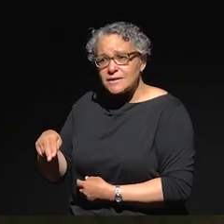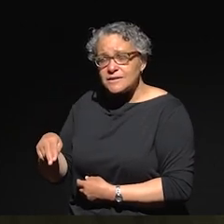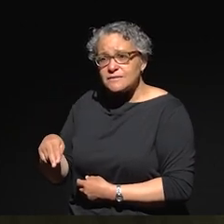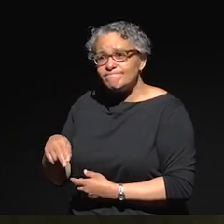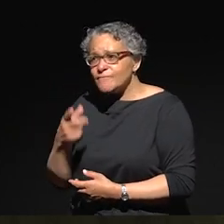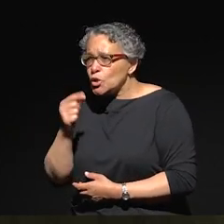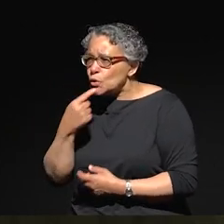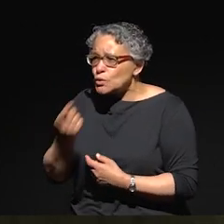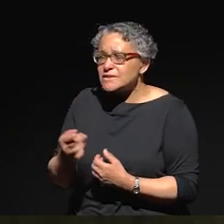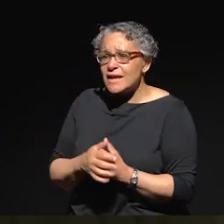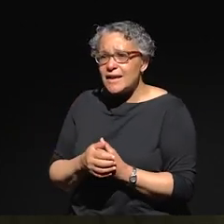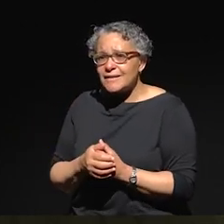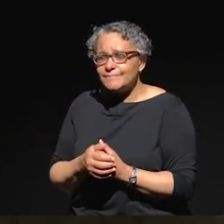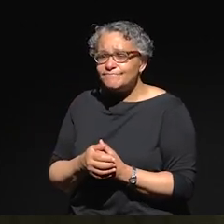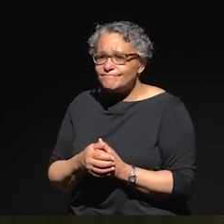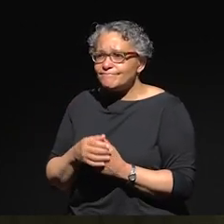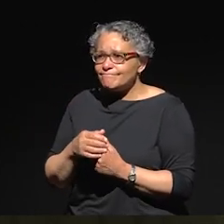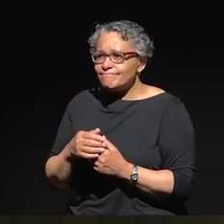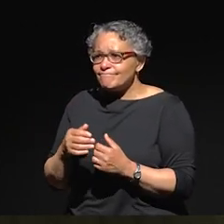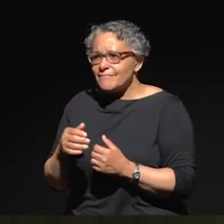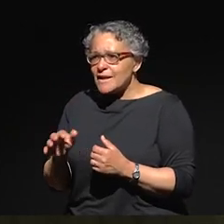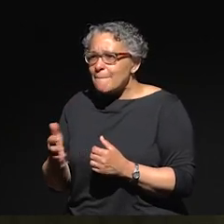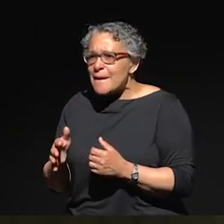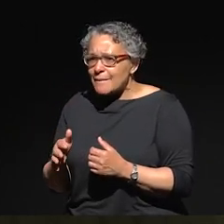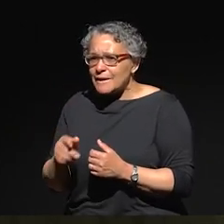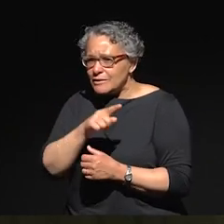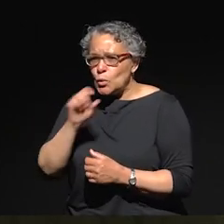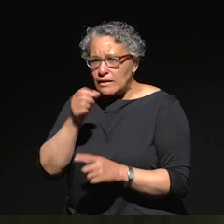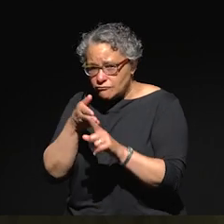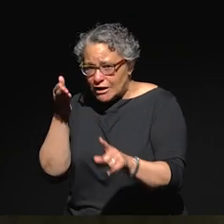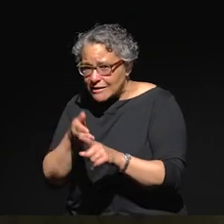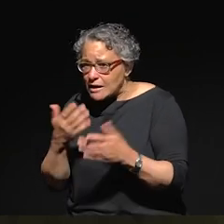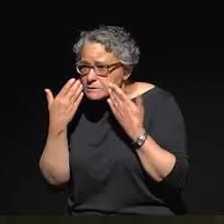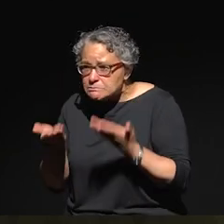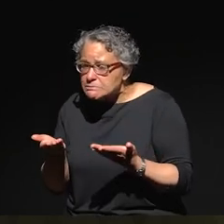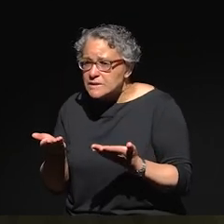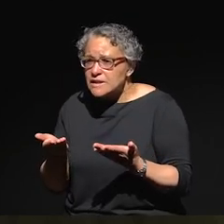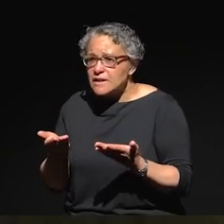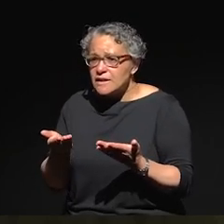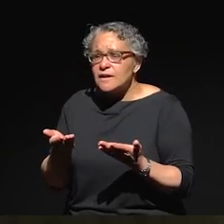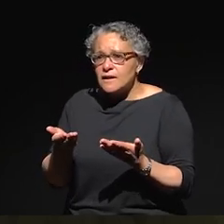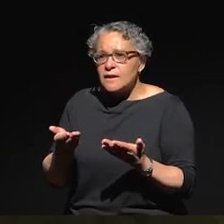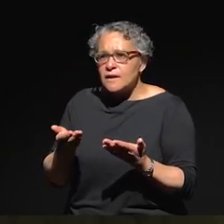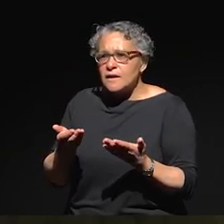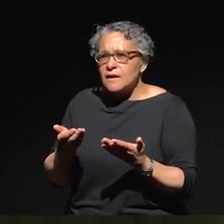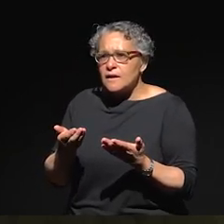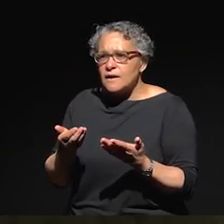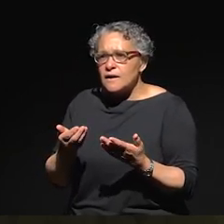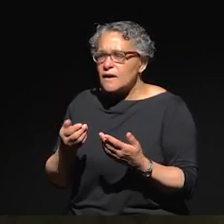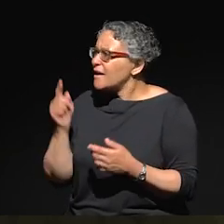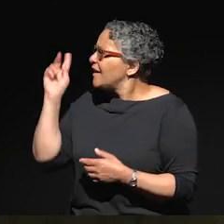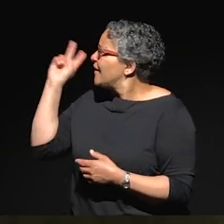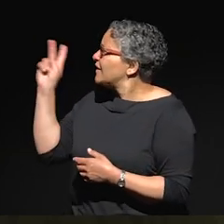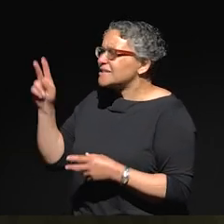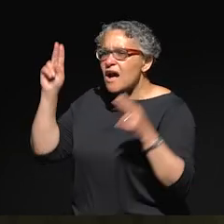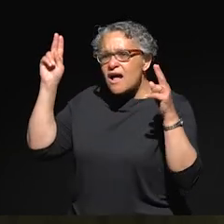that, I think an argument could be made, and I think many people recognize this, of course, mileage might vary, that they're less affecting